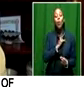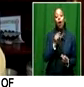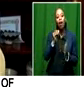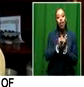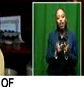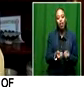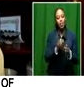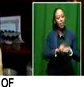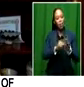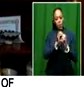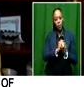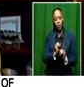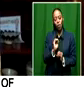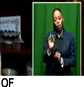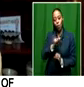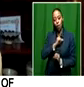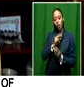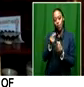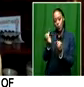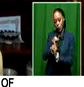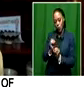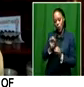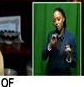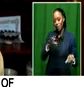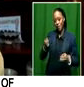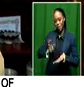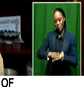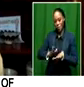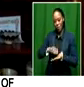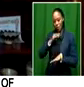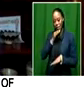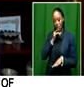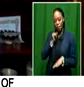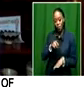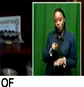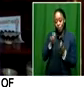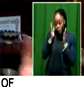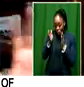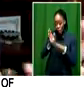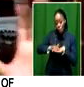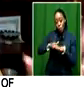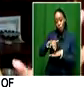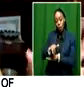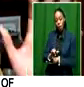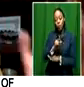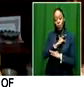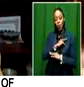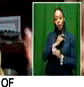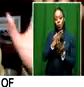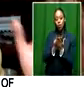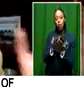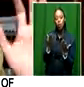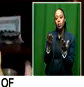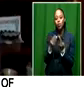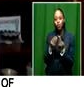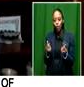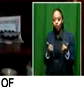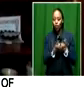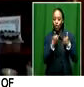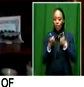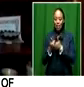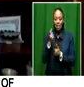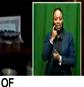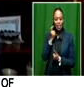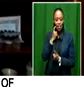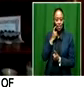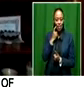because if they don't, they suffer the consequences. Mm. So we've got to look at this carefully to be able to attend to the challenge.